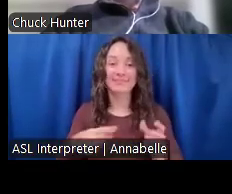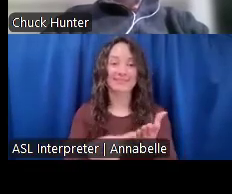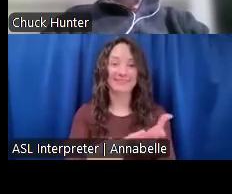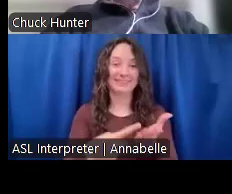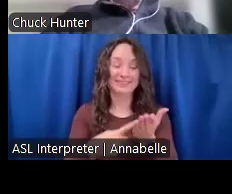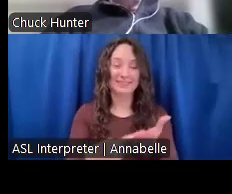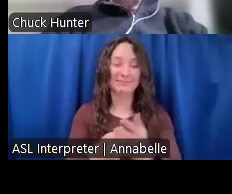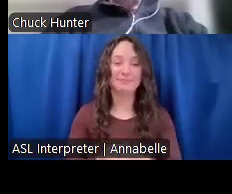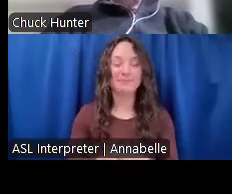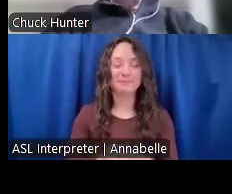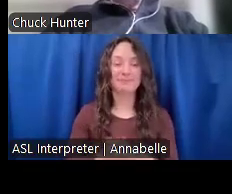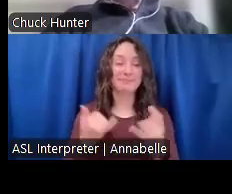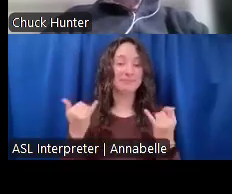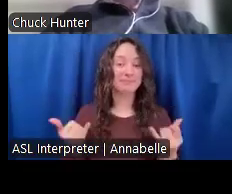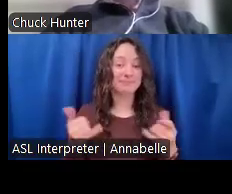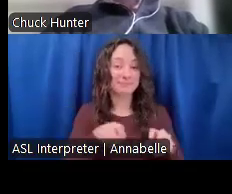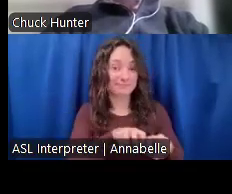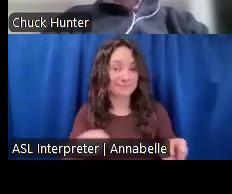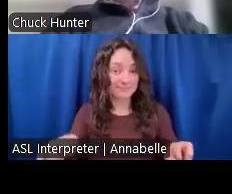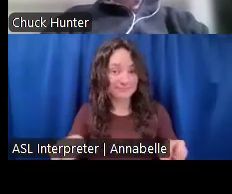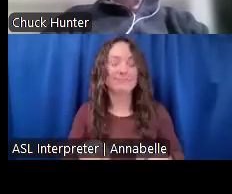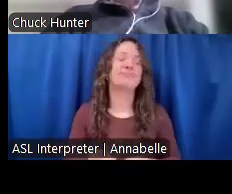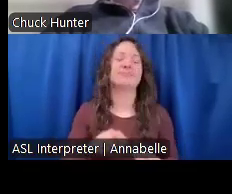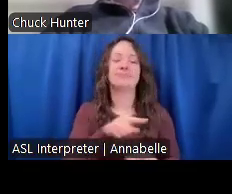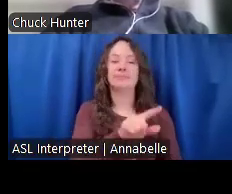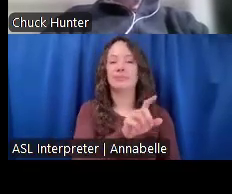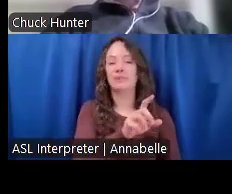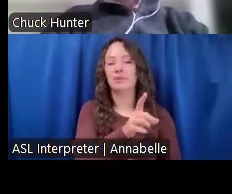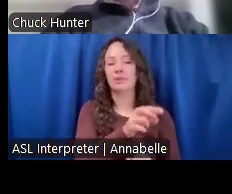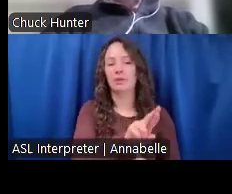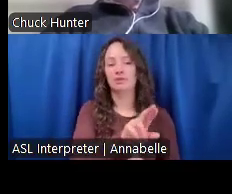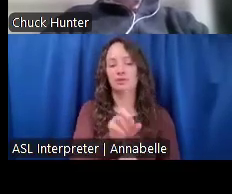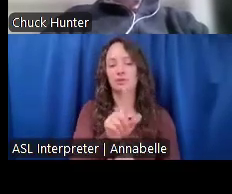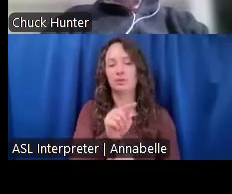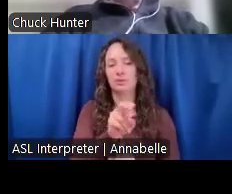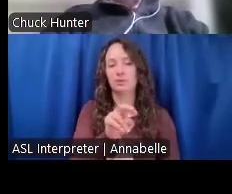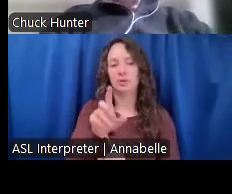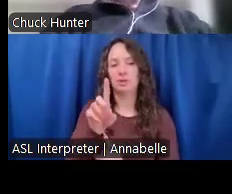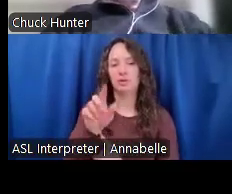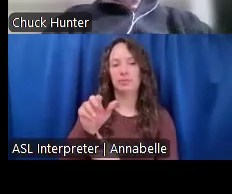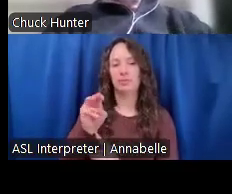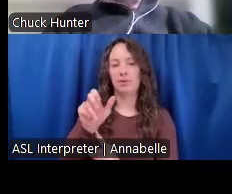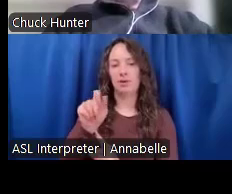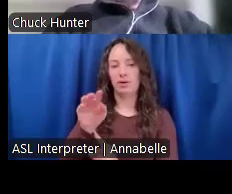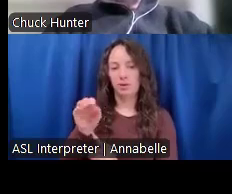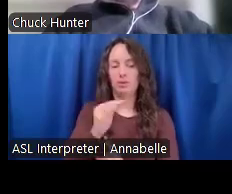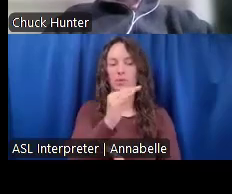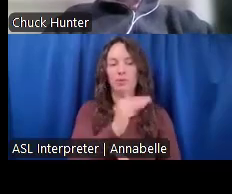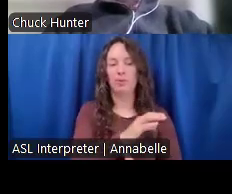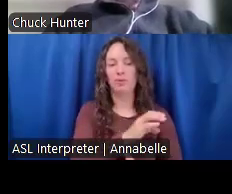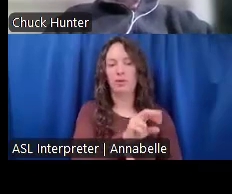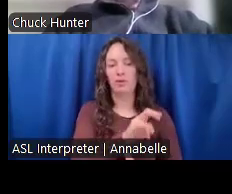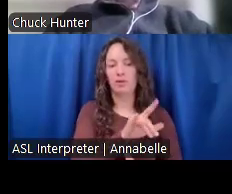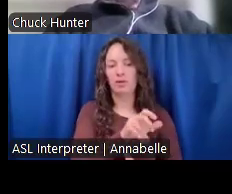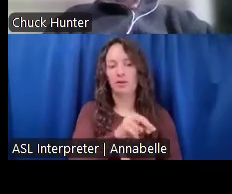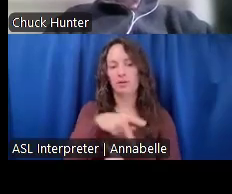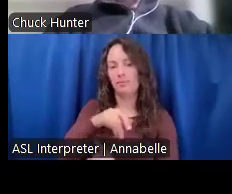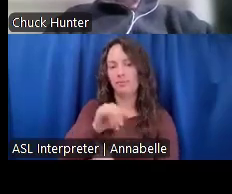So today's panel is Dr. Tony D'Amato, Carolyn Pike, Olivia LeDee, and Chuck